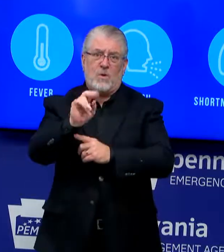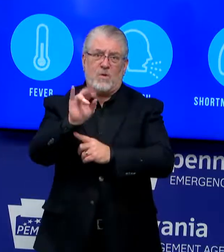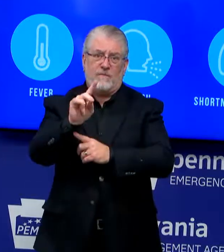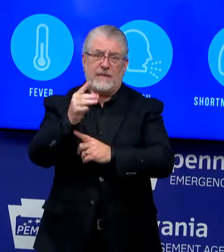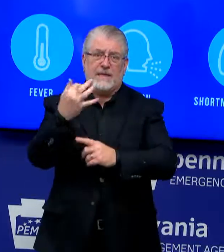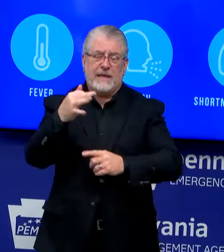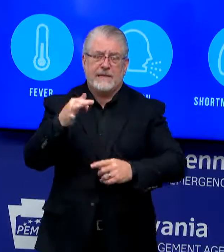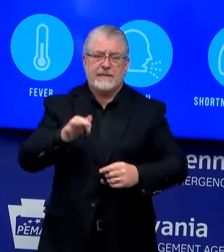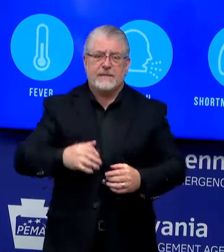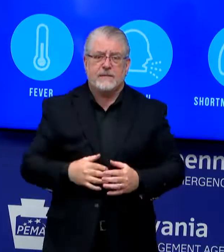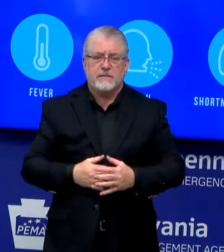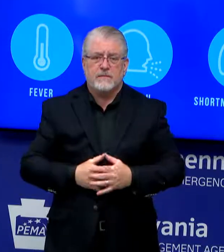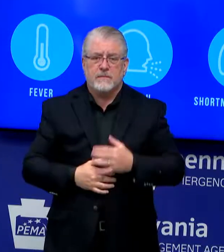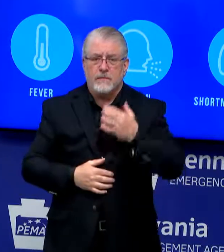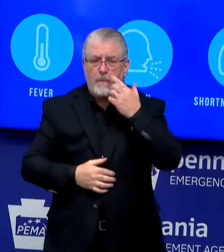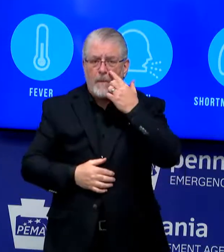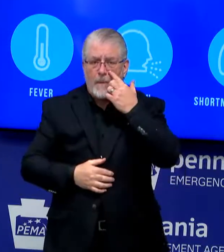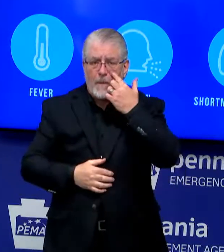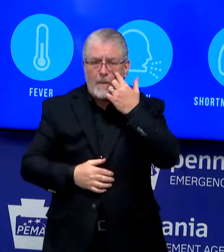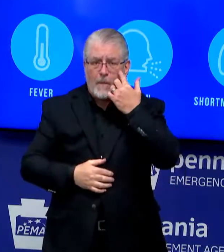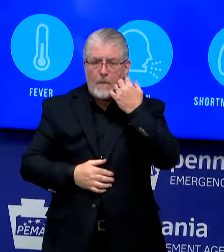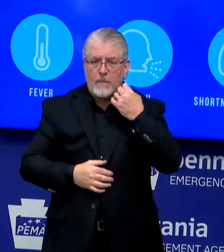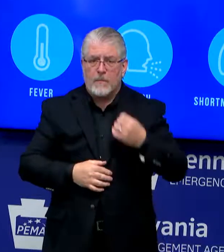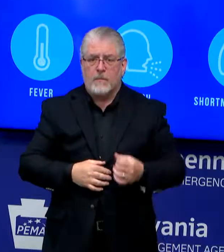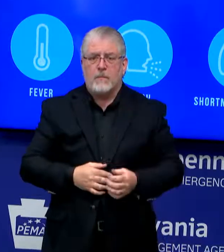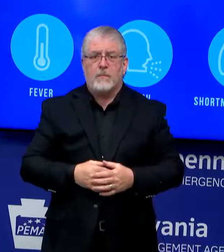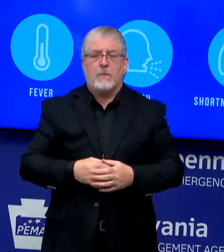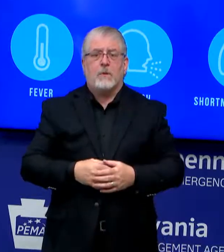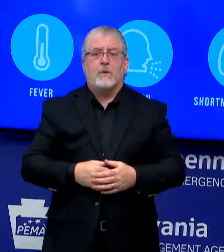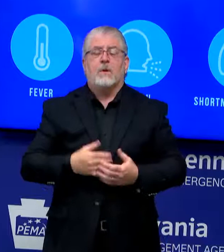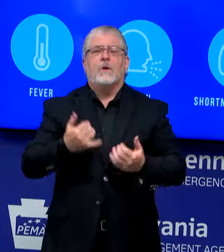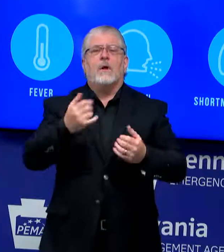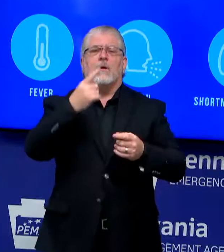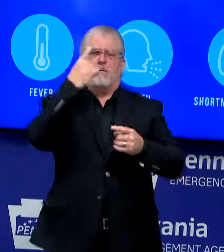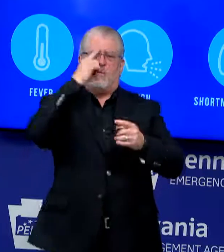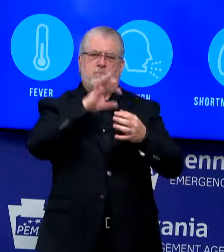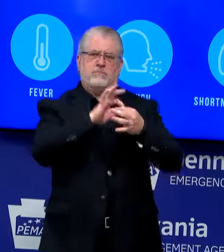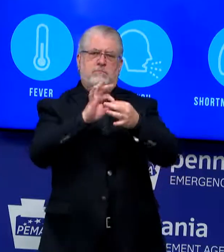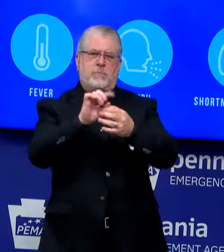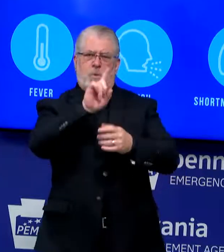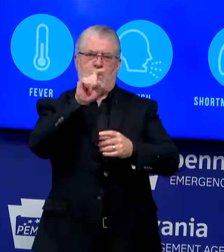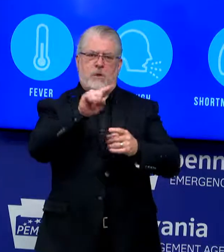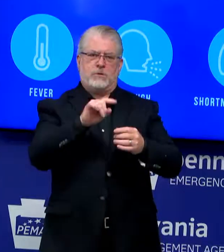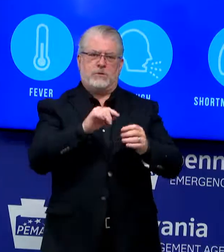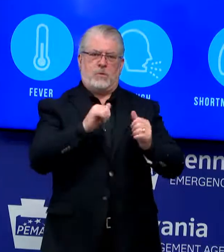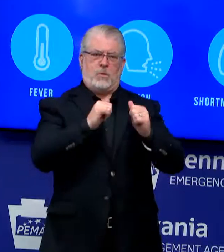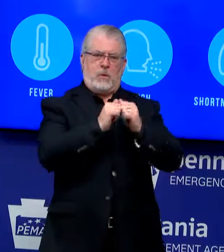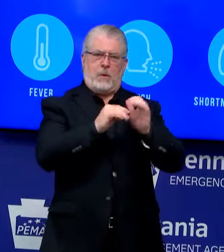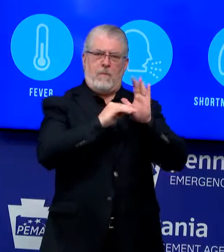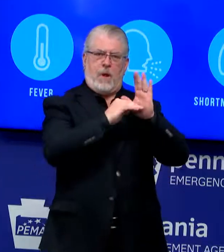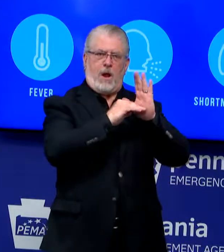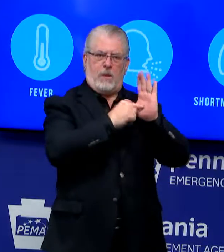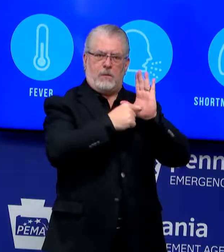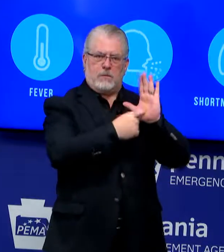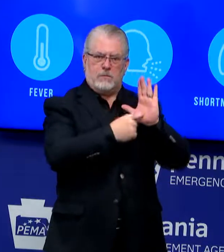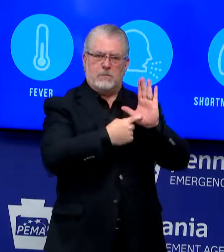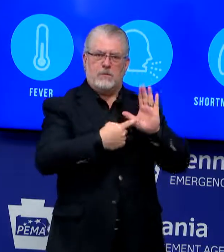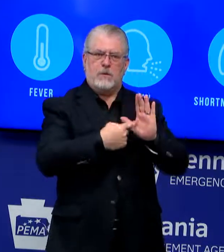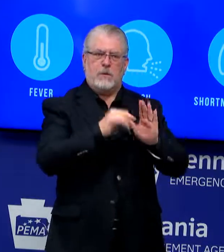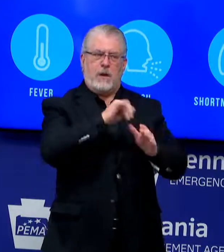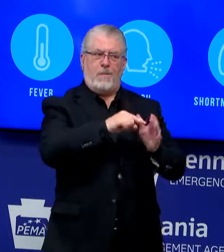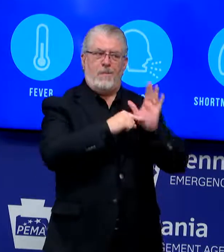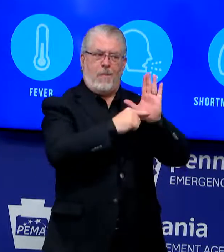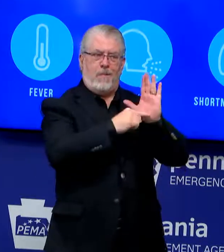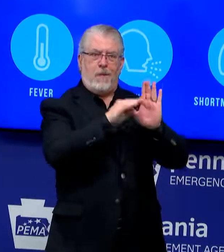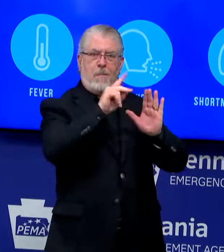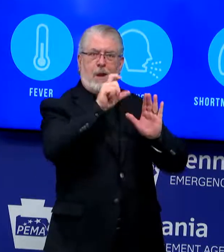that projections passed on Penn's Chime model show a peak in July. Is Pennsylvania going to